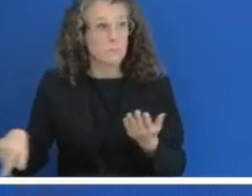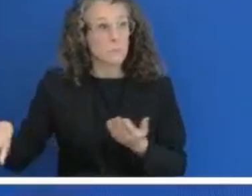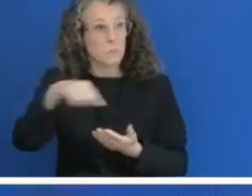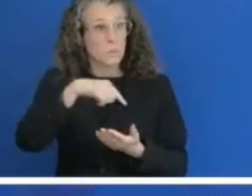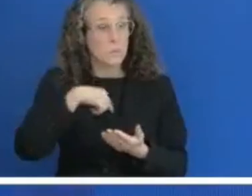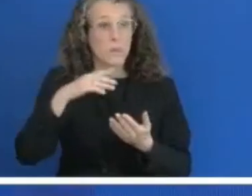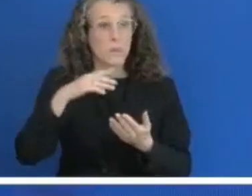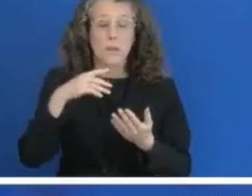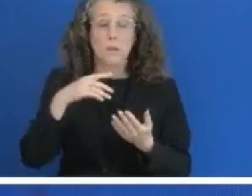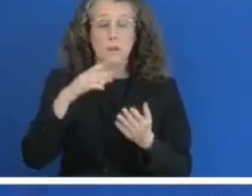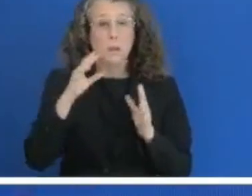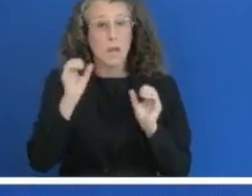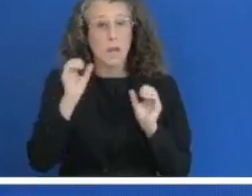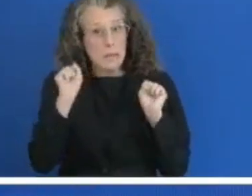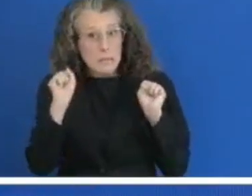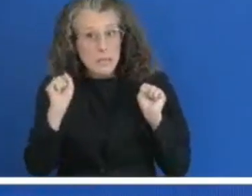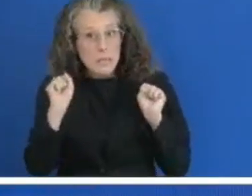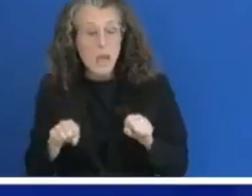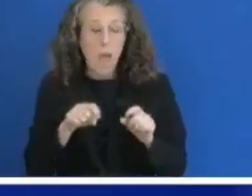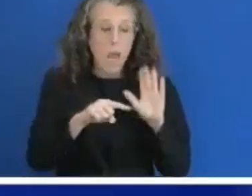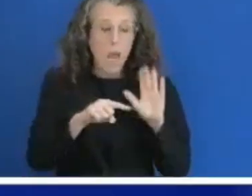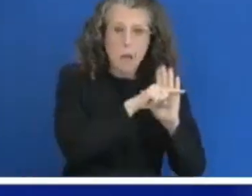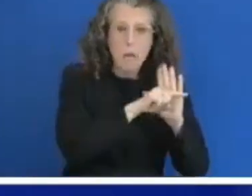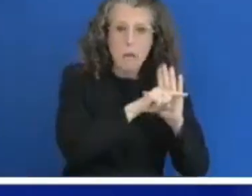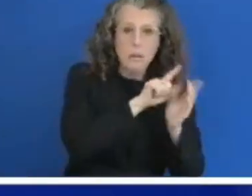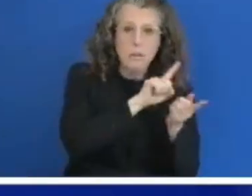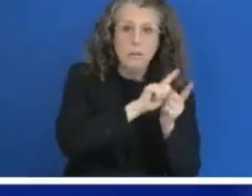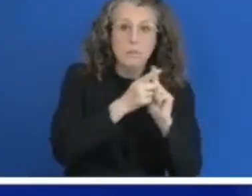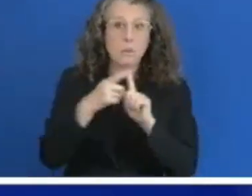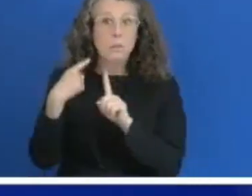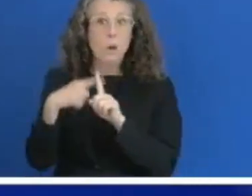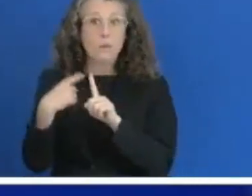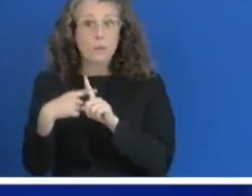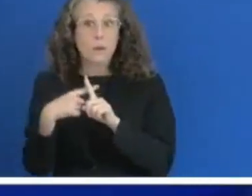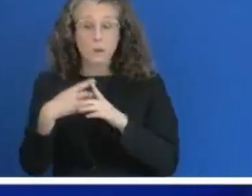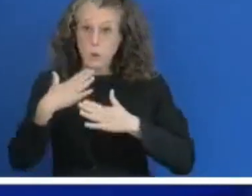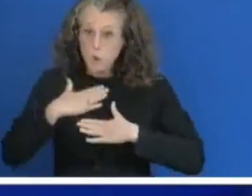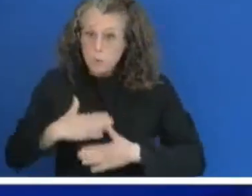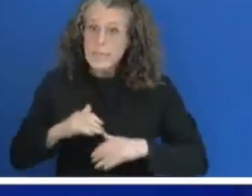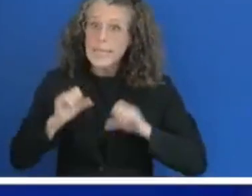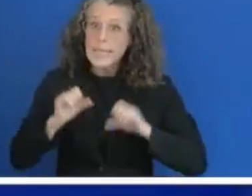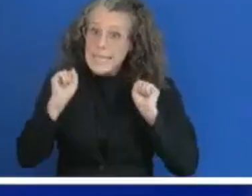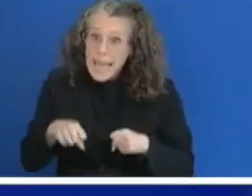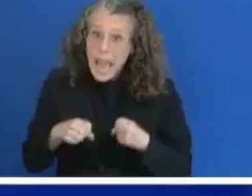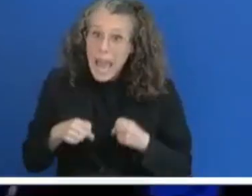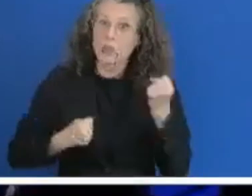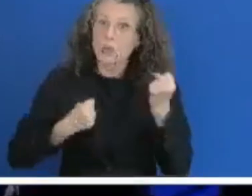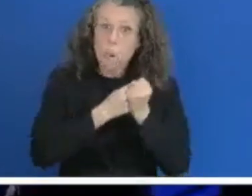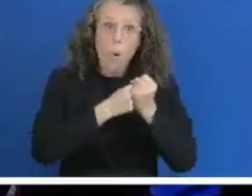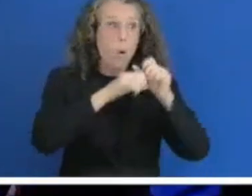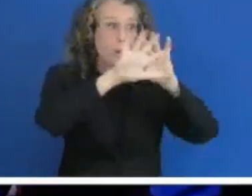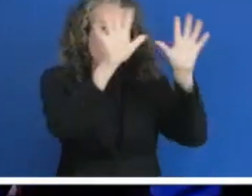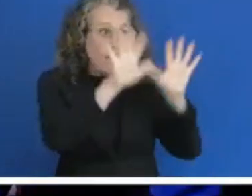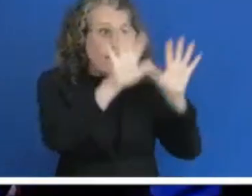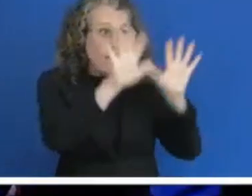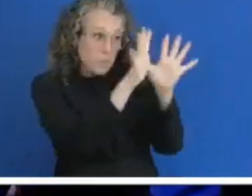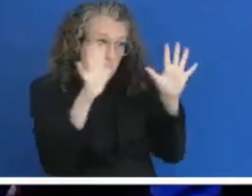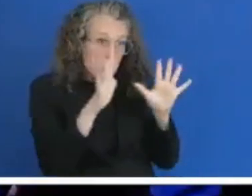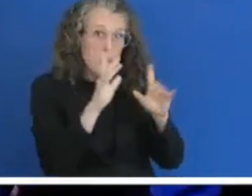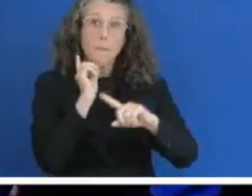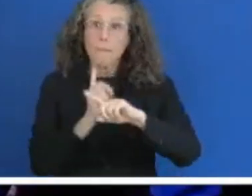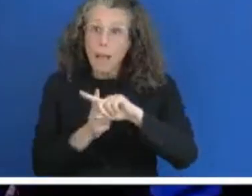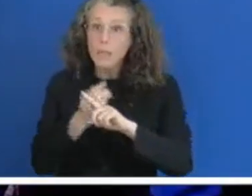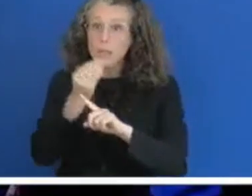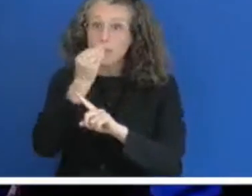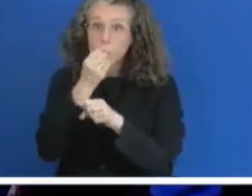humans can be positive actors in ecosystems and produce food? Yes, I think there is always that scope and that